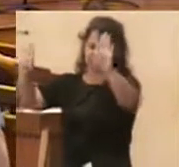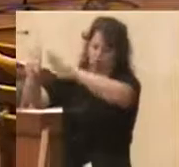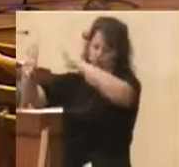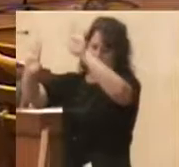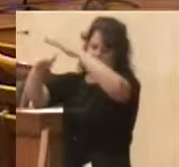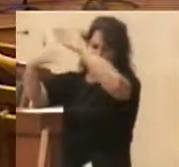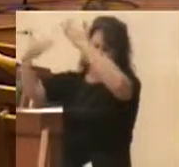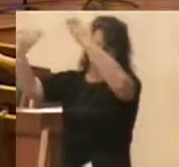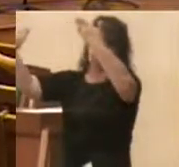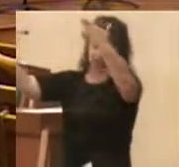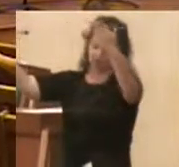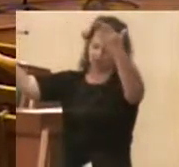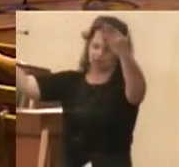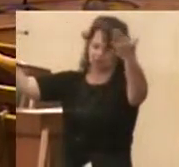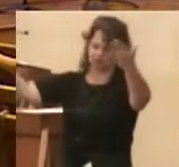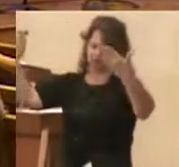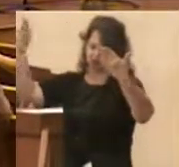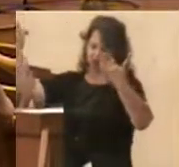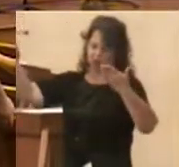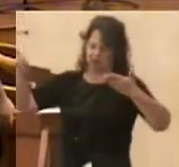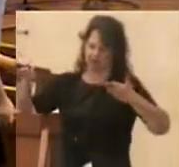float.